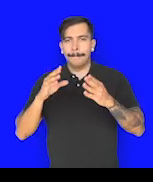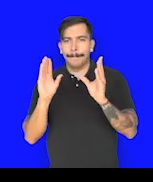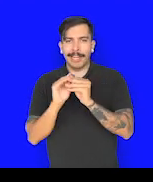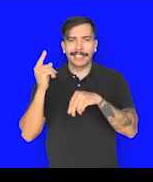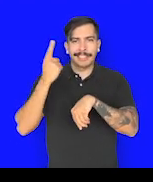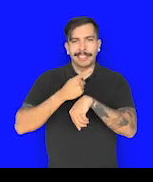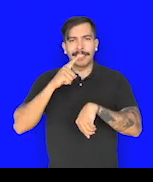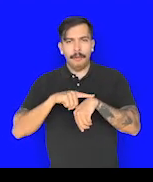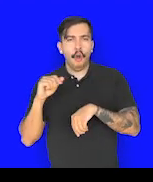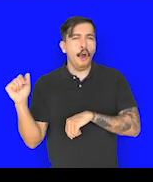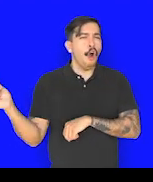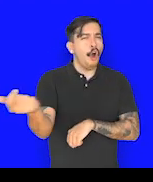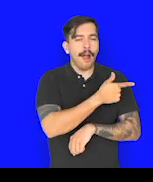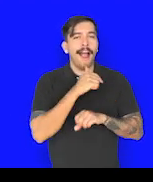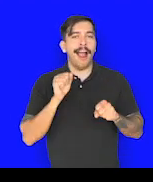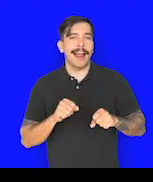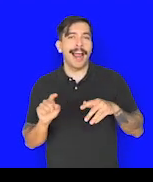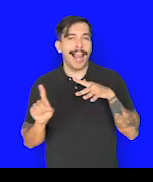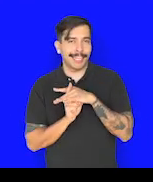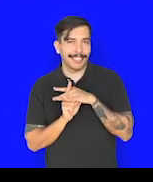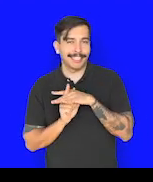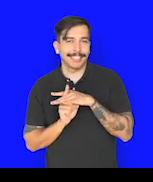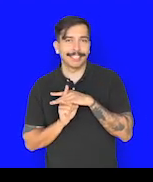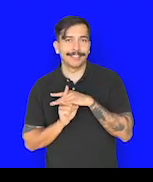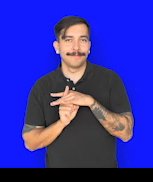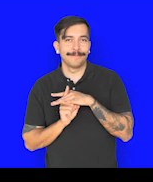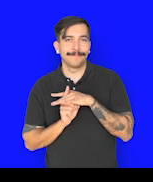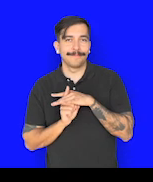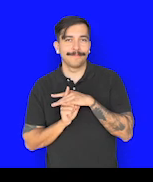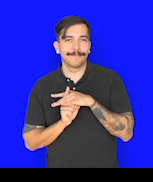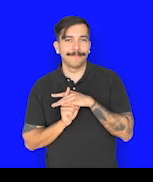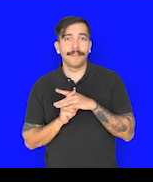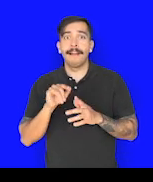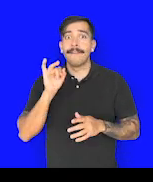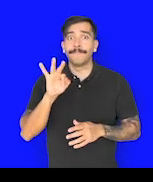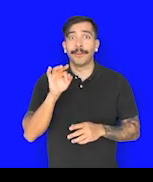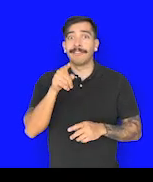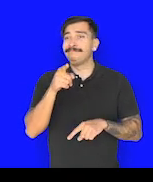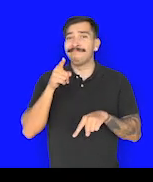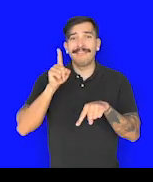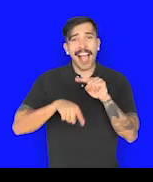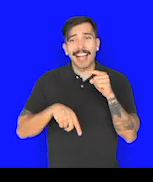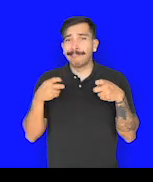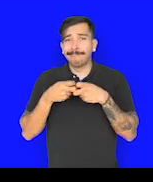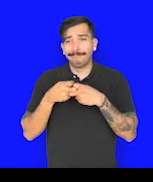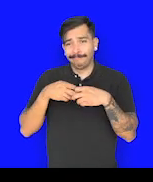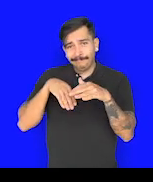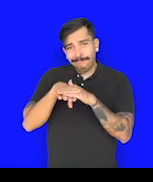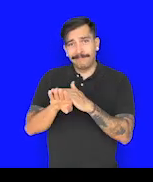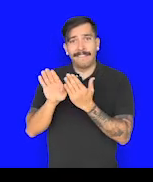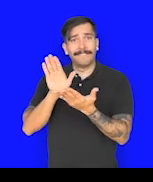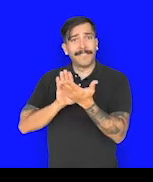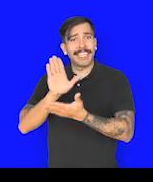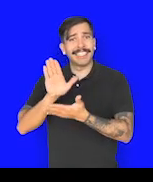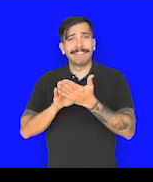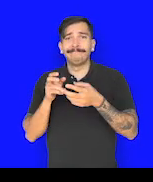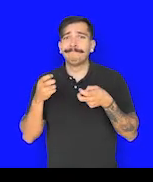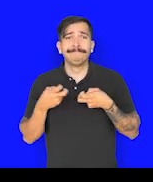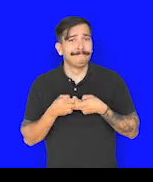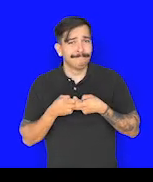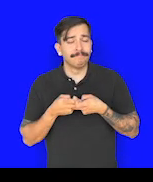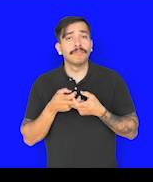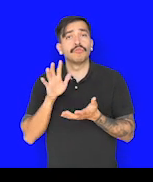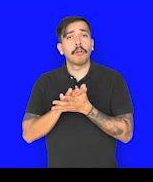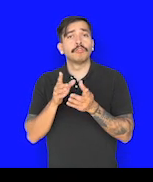time when everyone involved can attend. If you are unable to attend the meeting in person, the